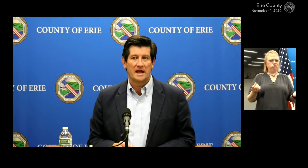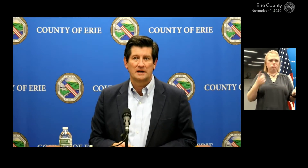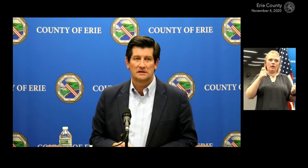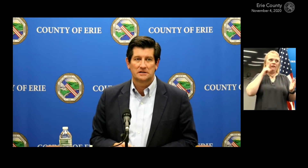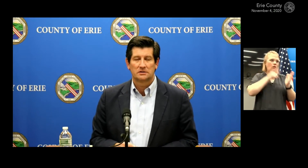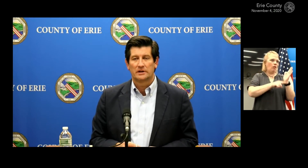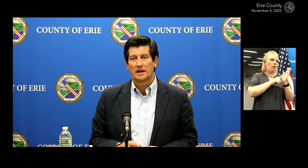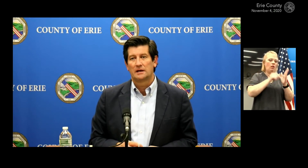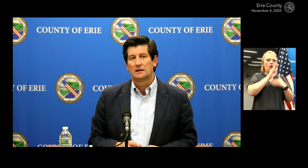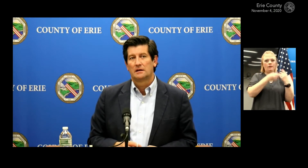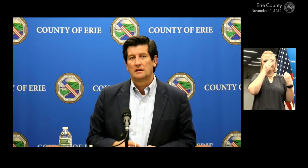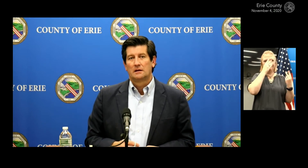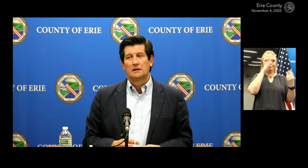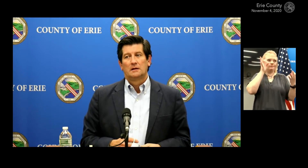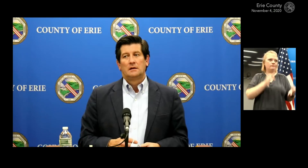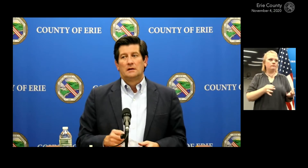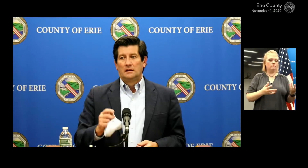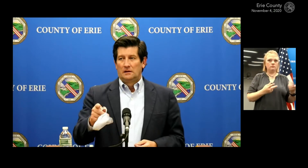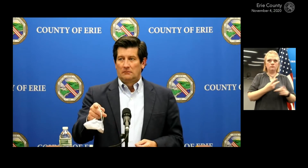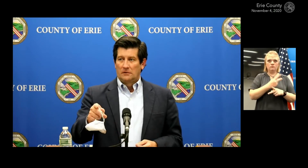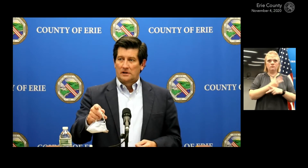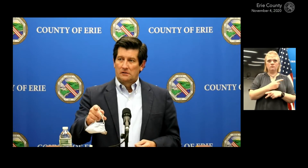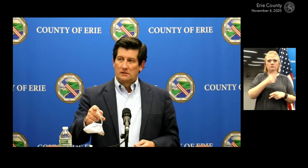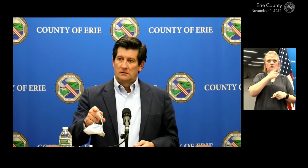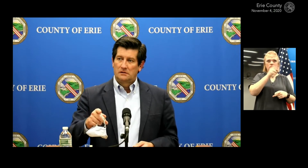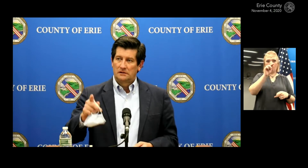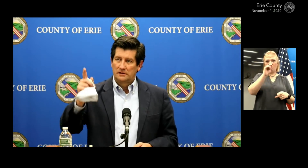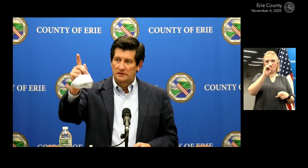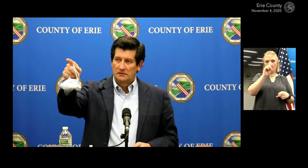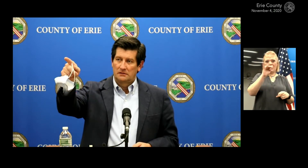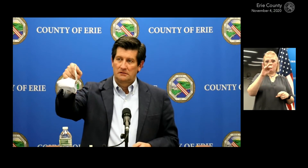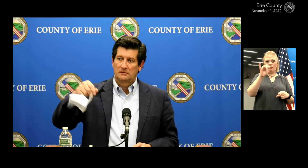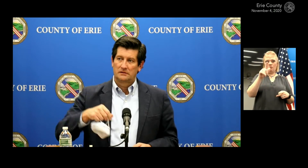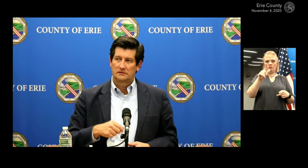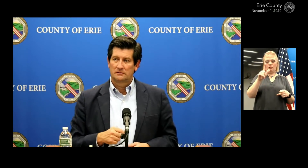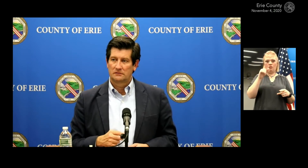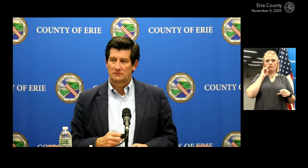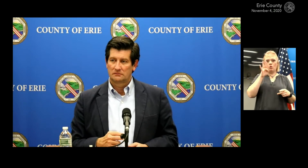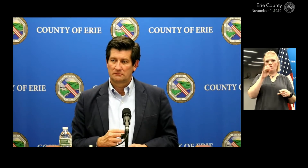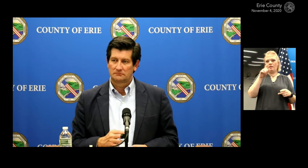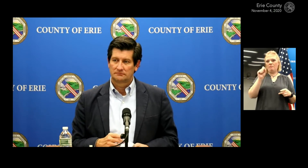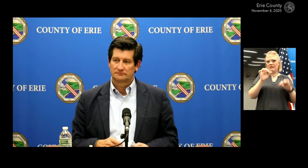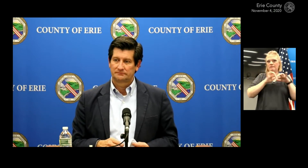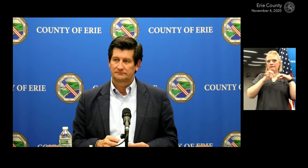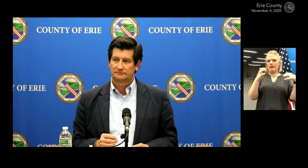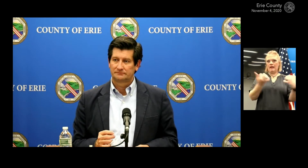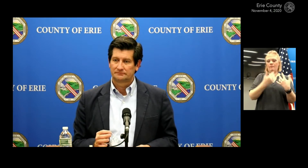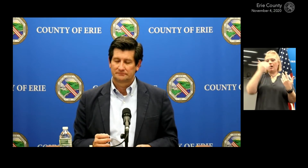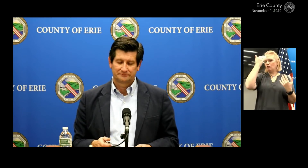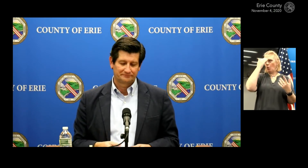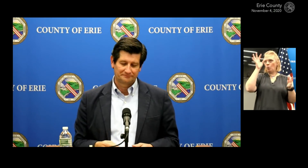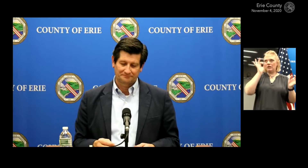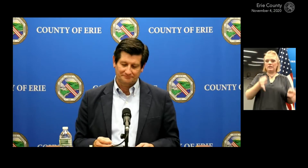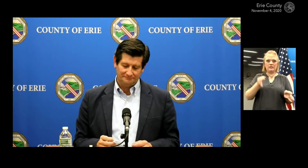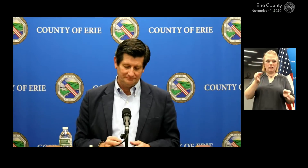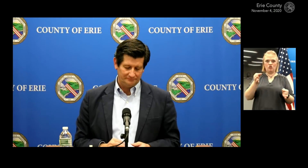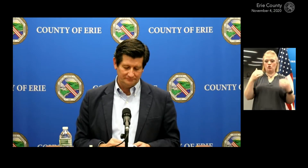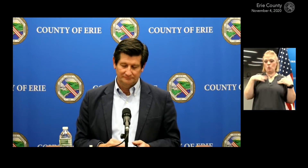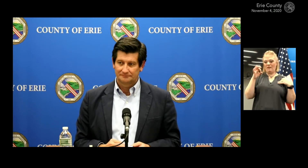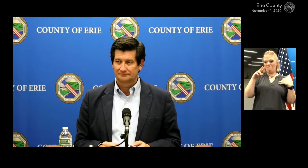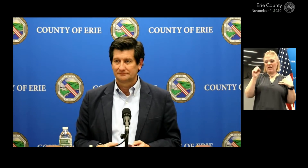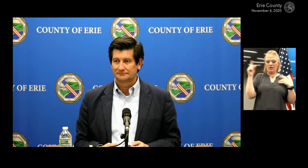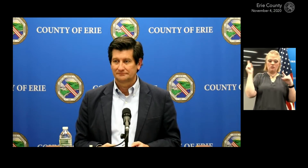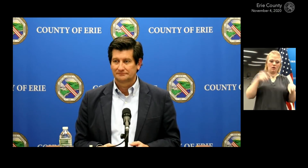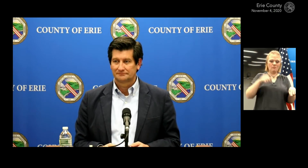all the data to determine that. Michael? Regarding the Bill Stadium, I know the decision to allow fans in is not yours, it's